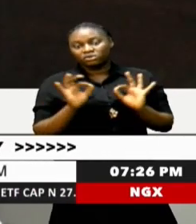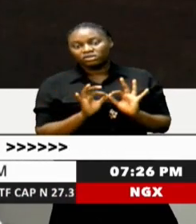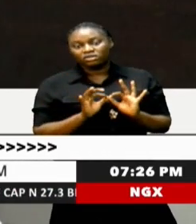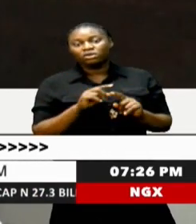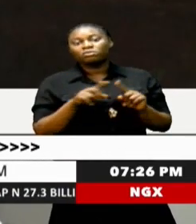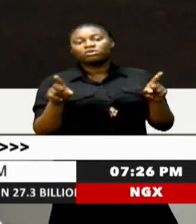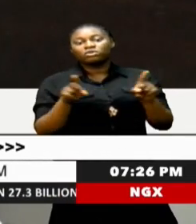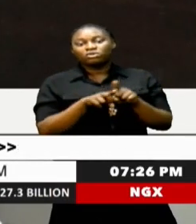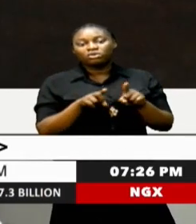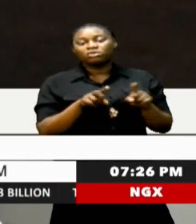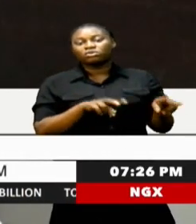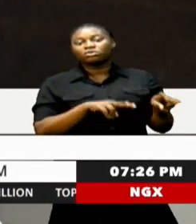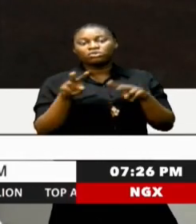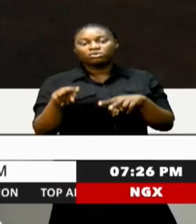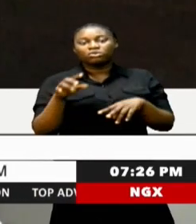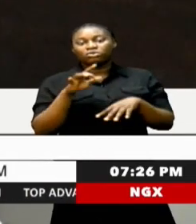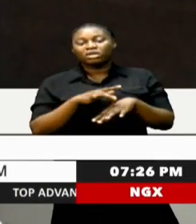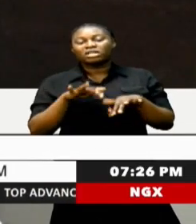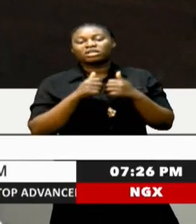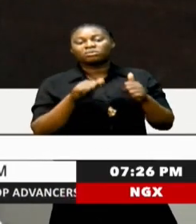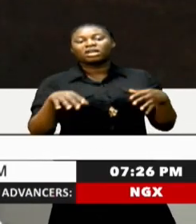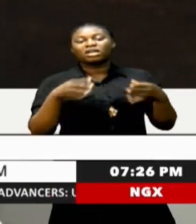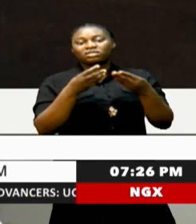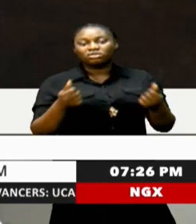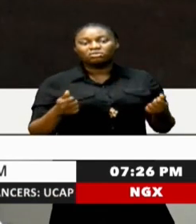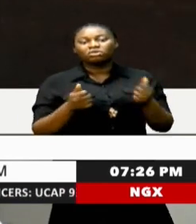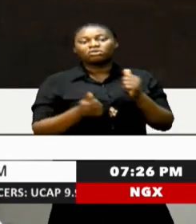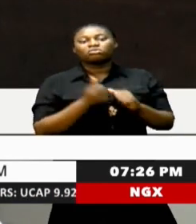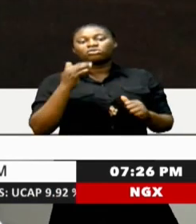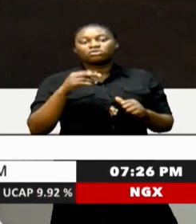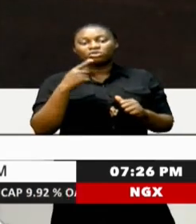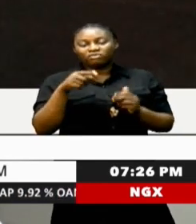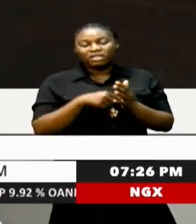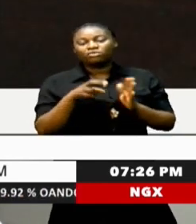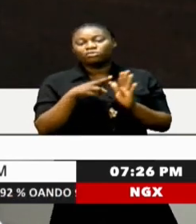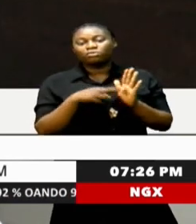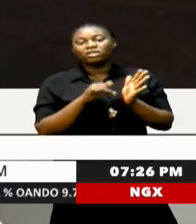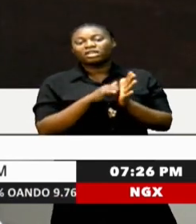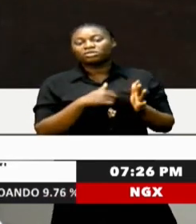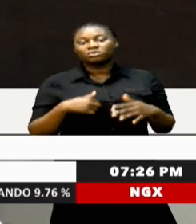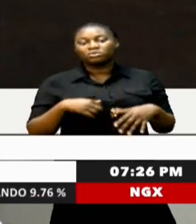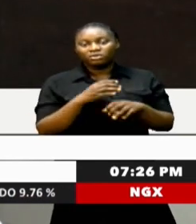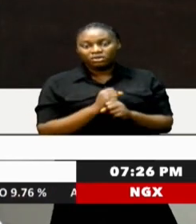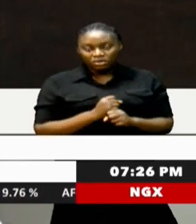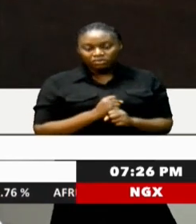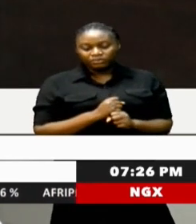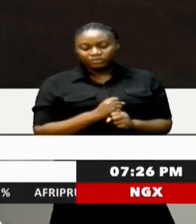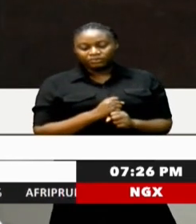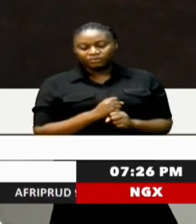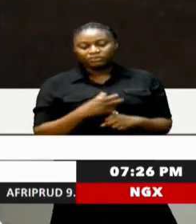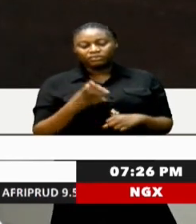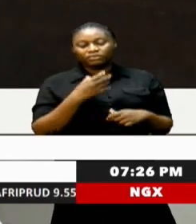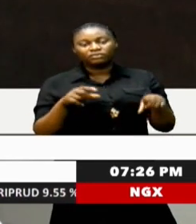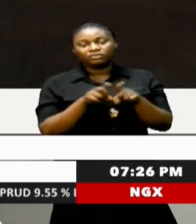But also look at to see how we can address some of the sustainable development goals that we would like to achieve, and